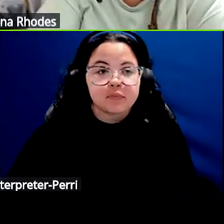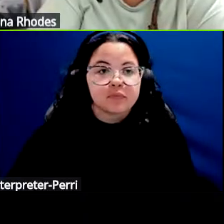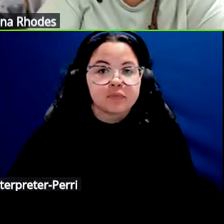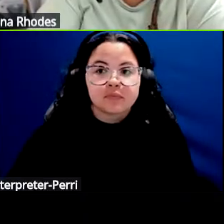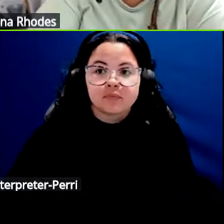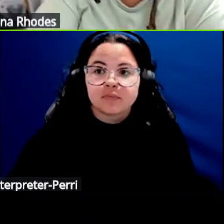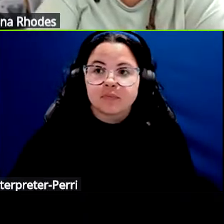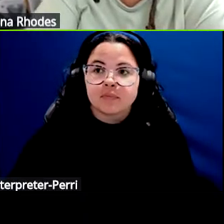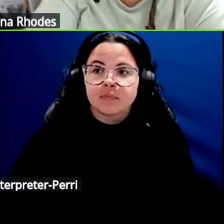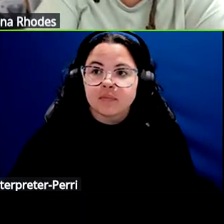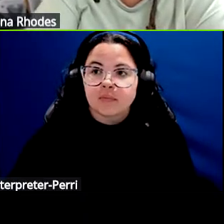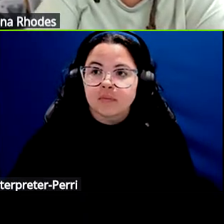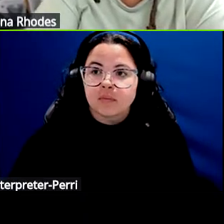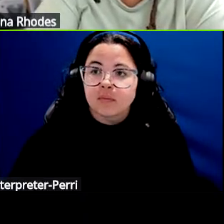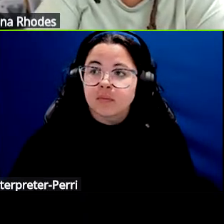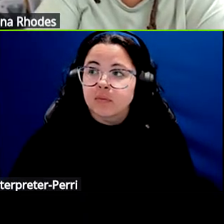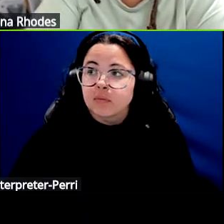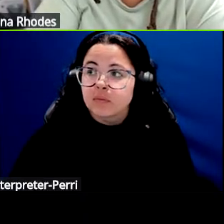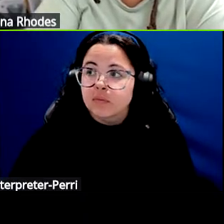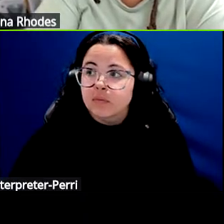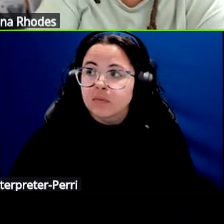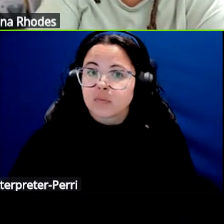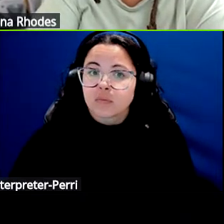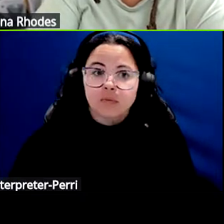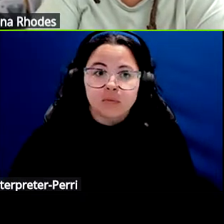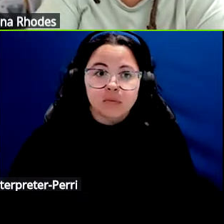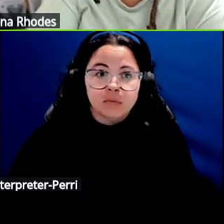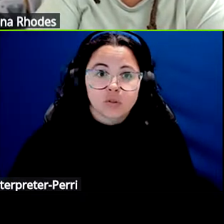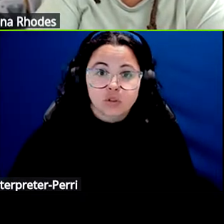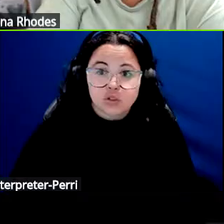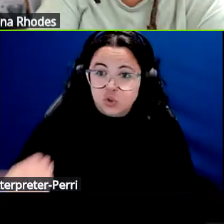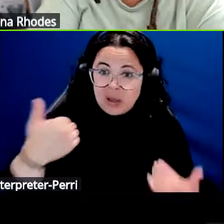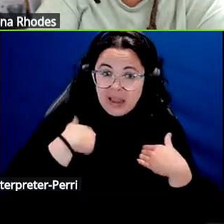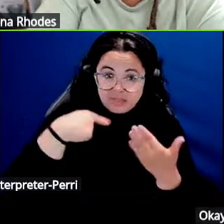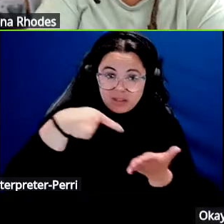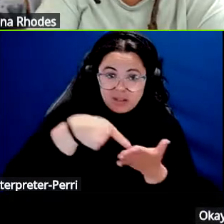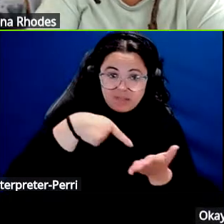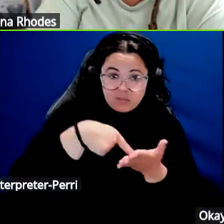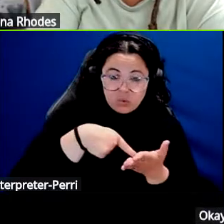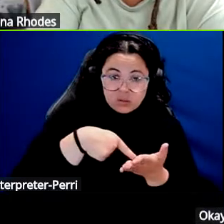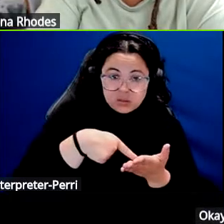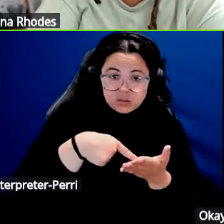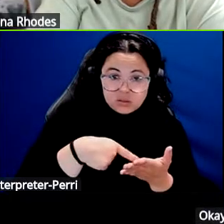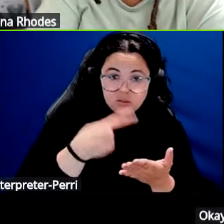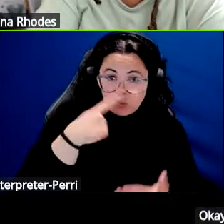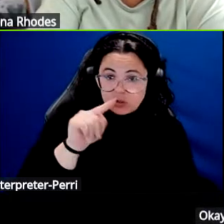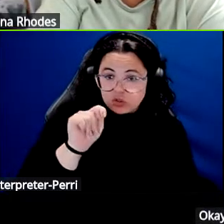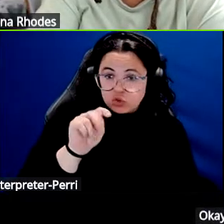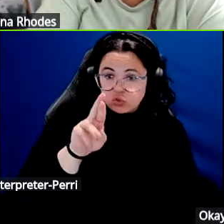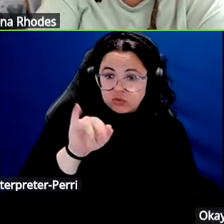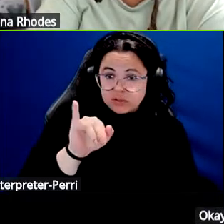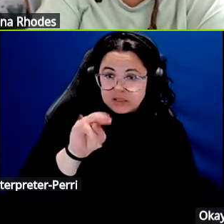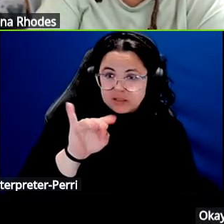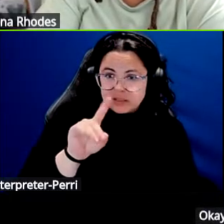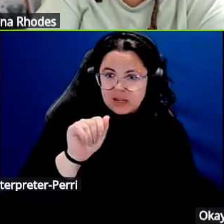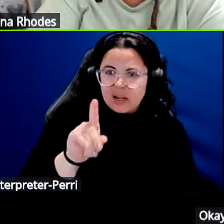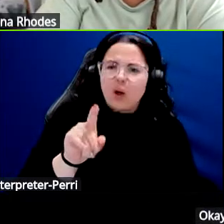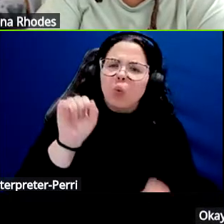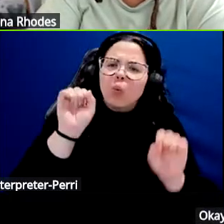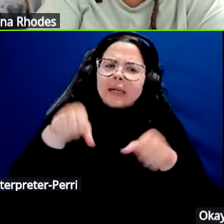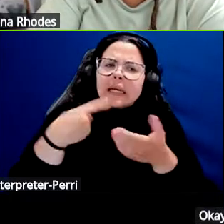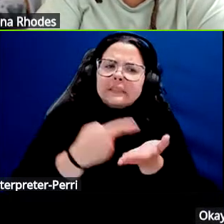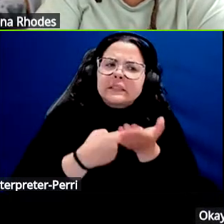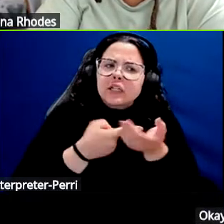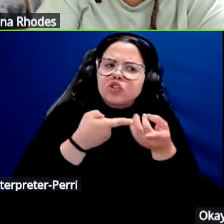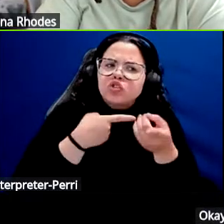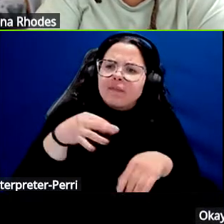Mr. Jeremiah, do you have the invoice for the Trinidad? And actually, we can discuss this during the voting